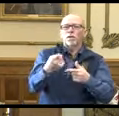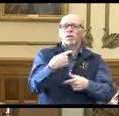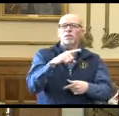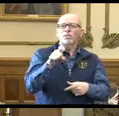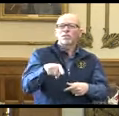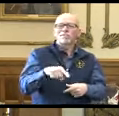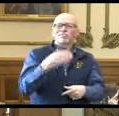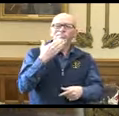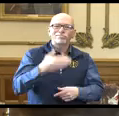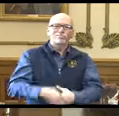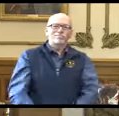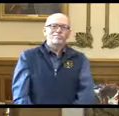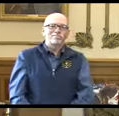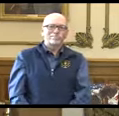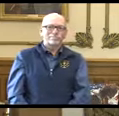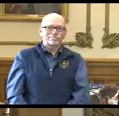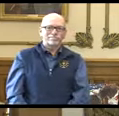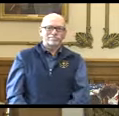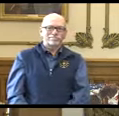microphone.